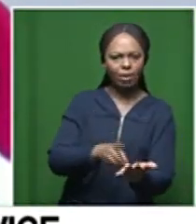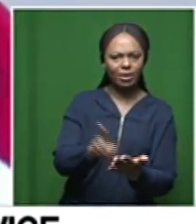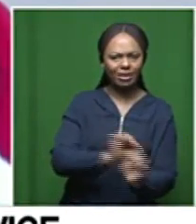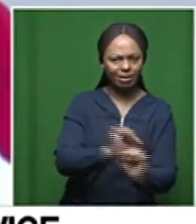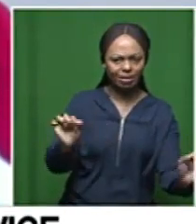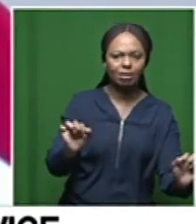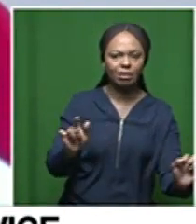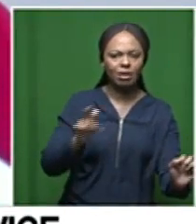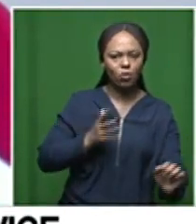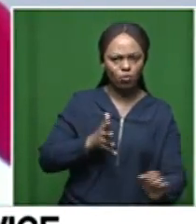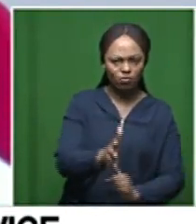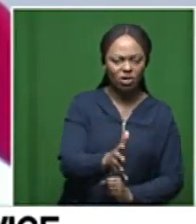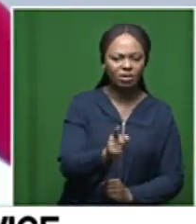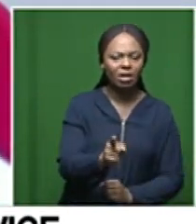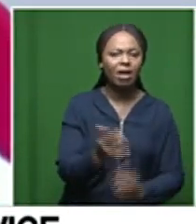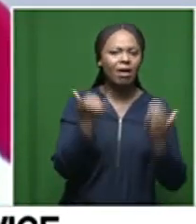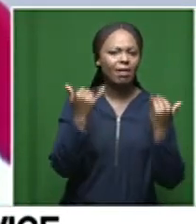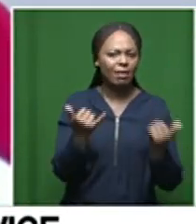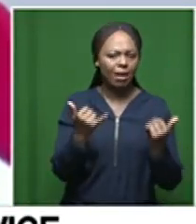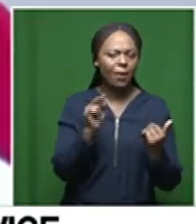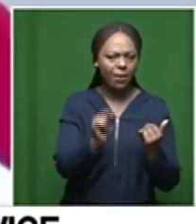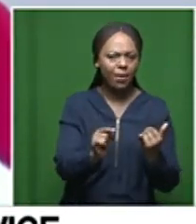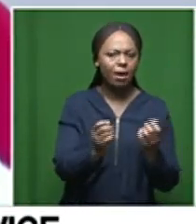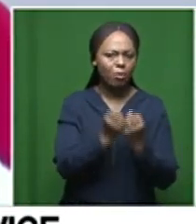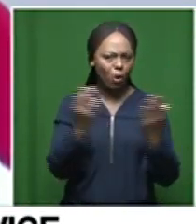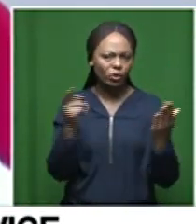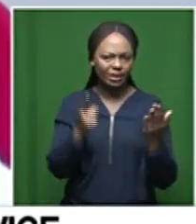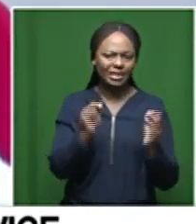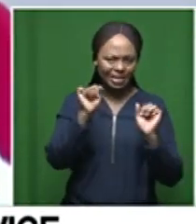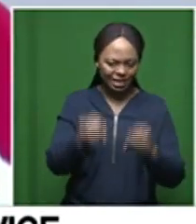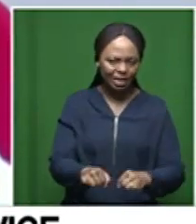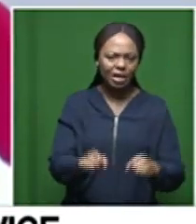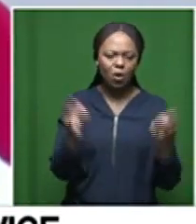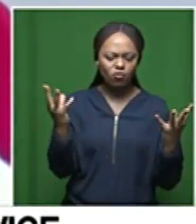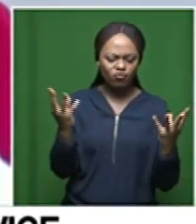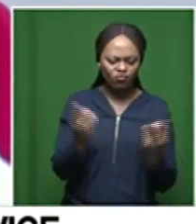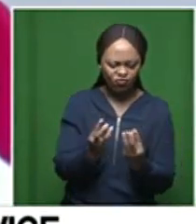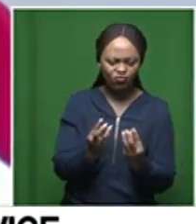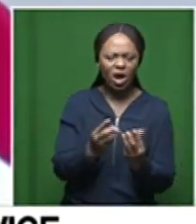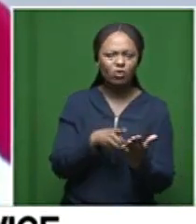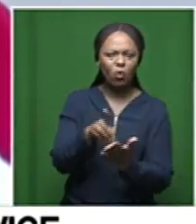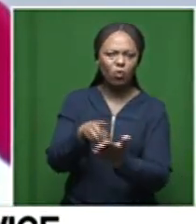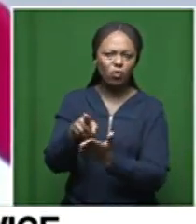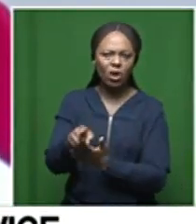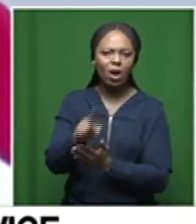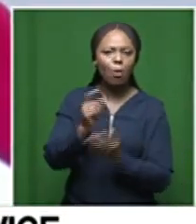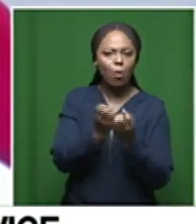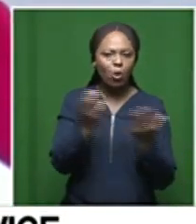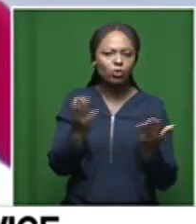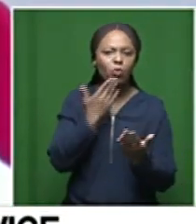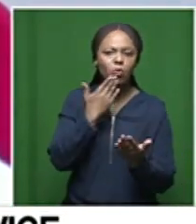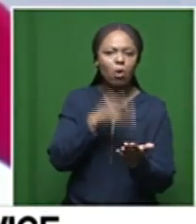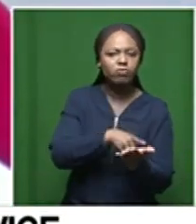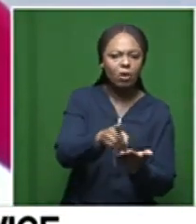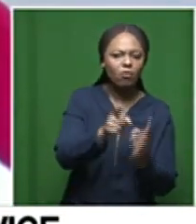good percentage of our donors are as you mentioned, the largest proportion of our donors are between the ages of 40 to